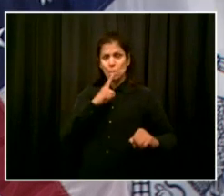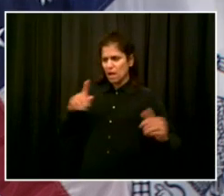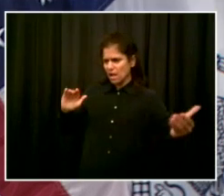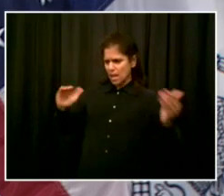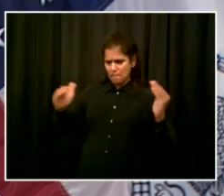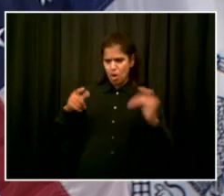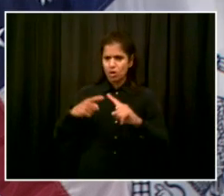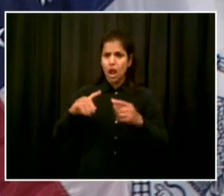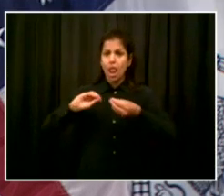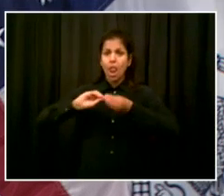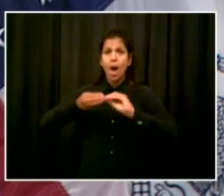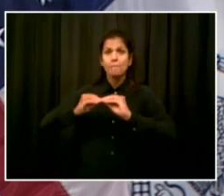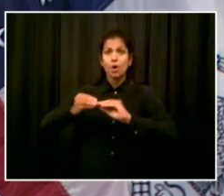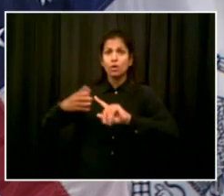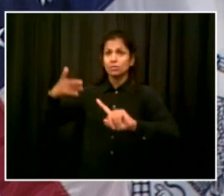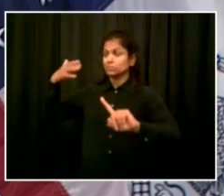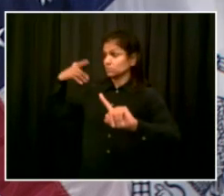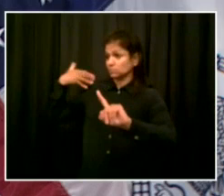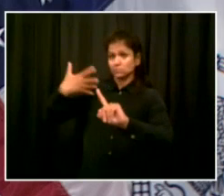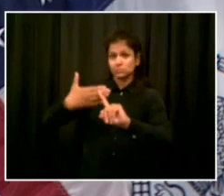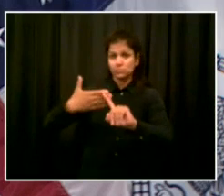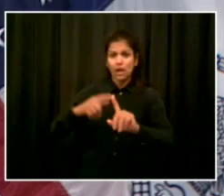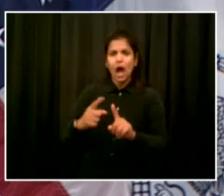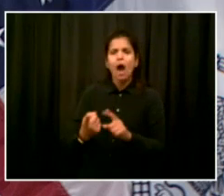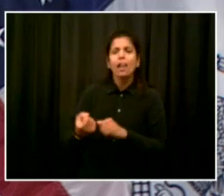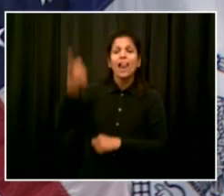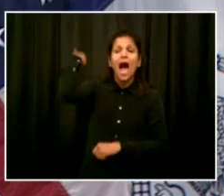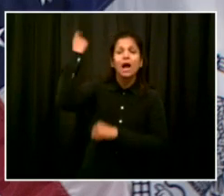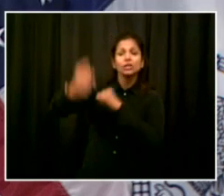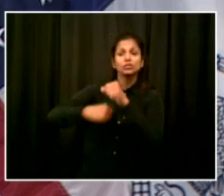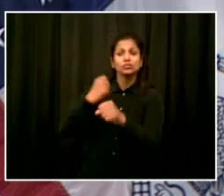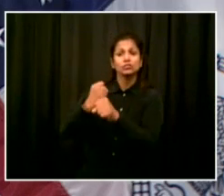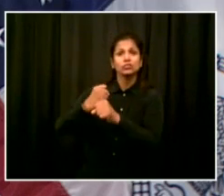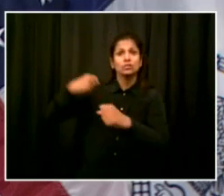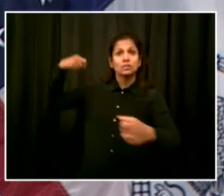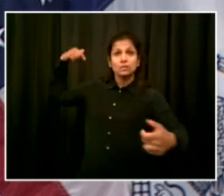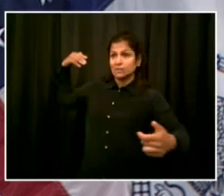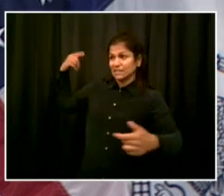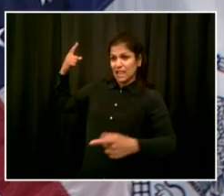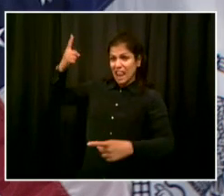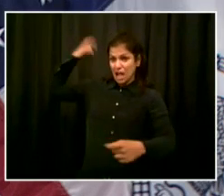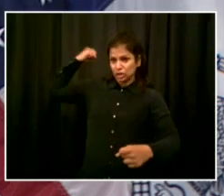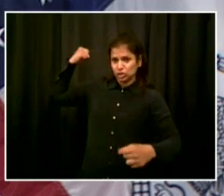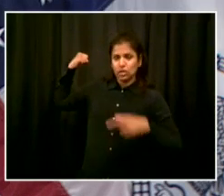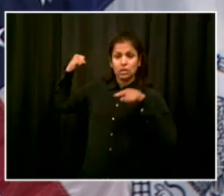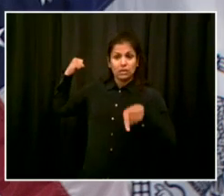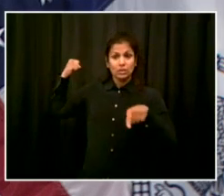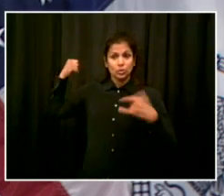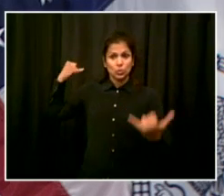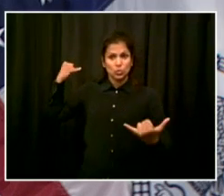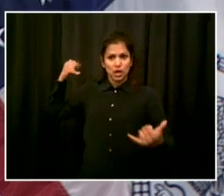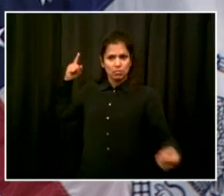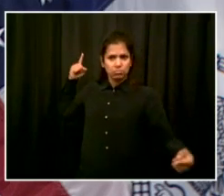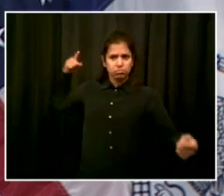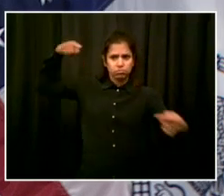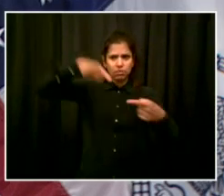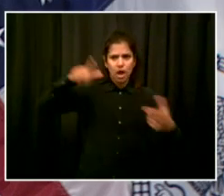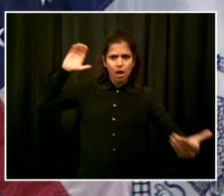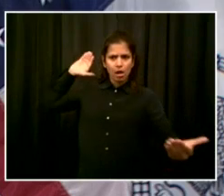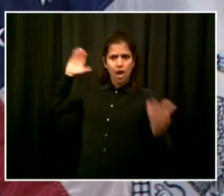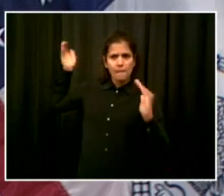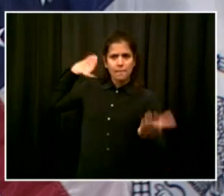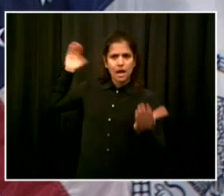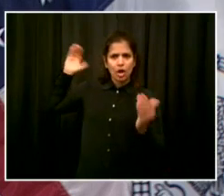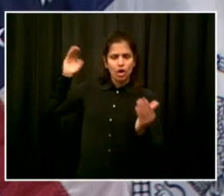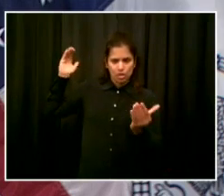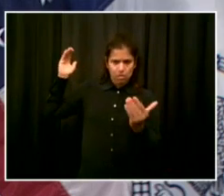who perpetrate the violence. But the last weeks have come with so many different challenges, and there's had to be some